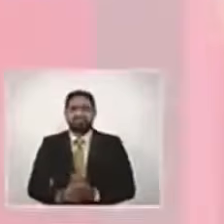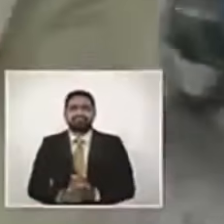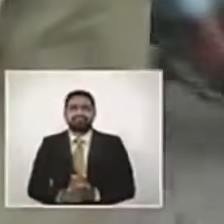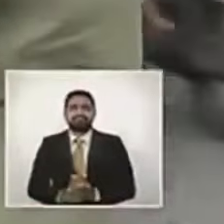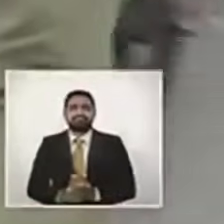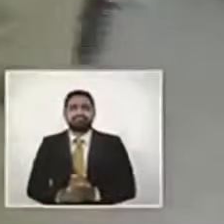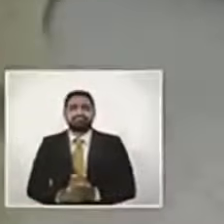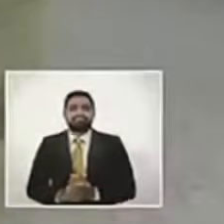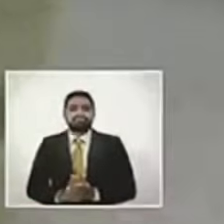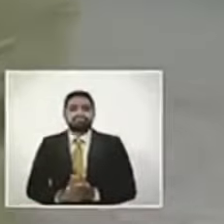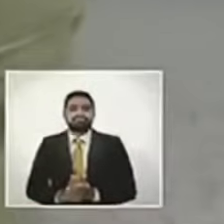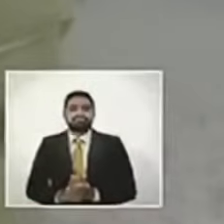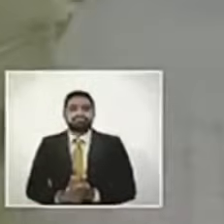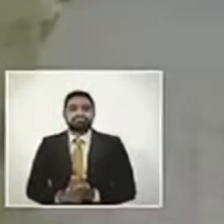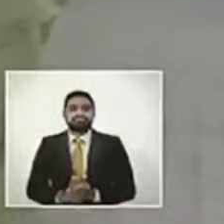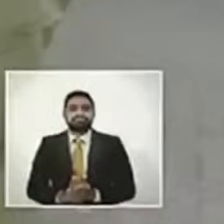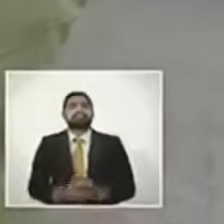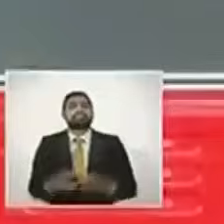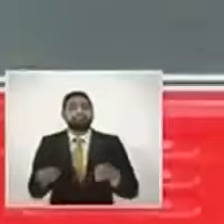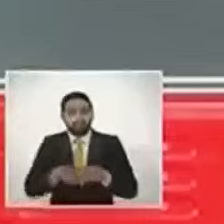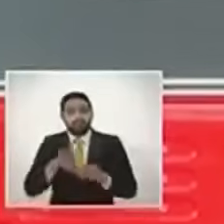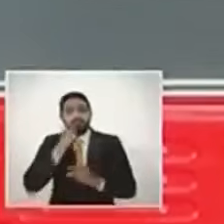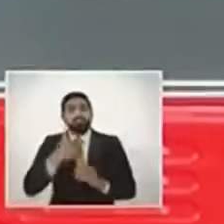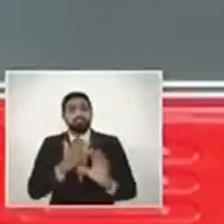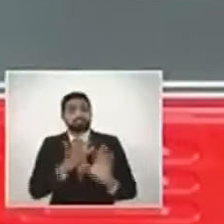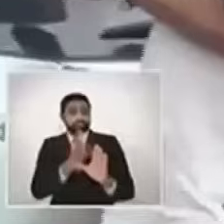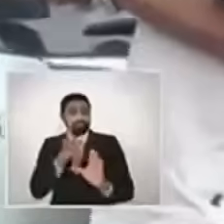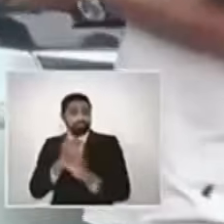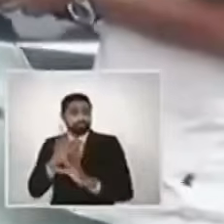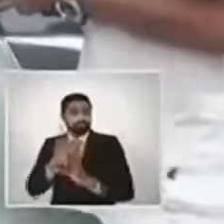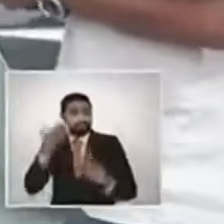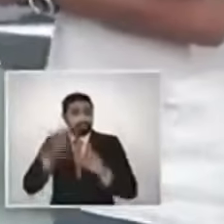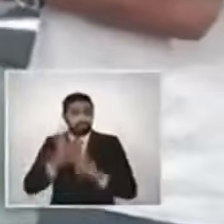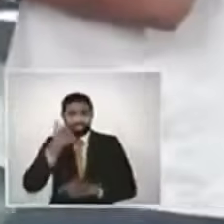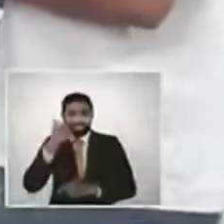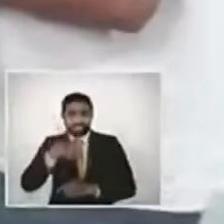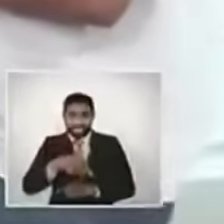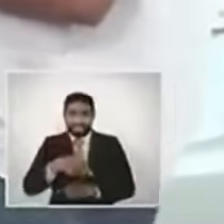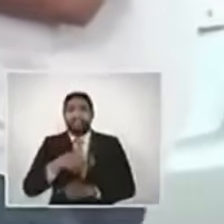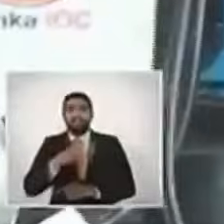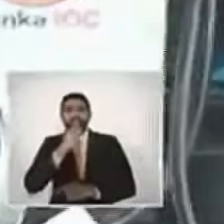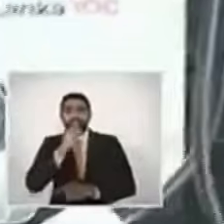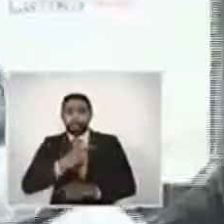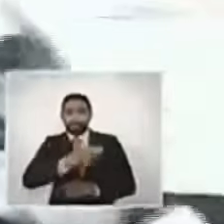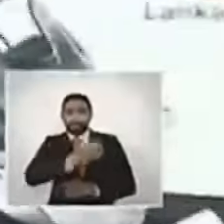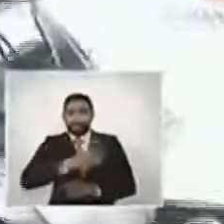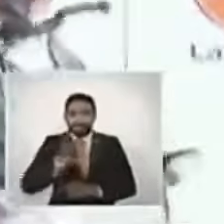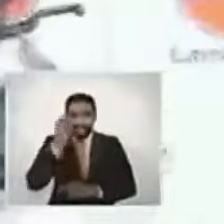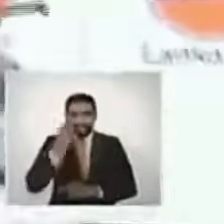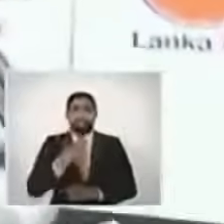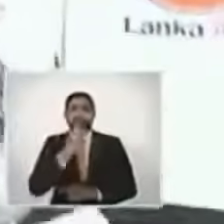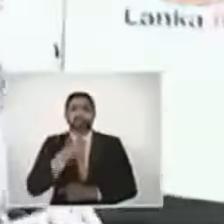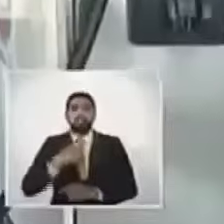Many queues of people waiting to purchase fuel were seen in several areas across Colombo and its suburbs.